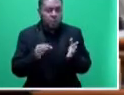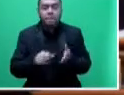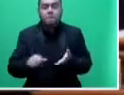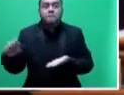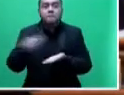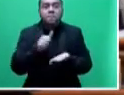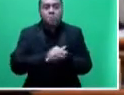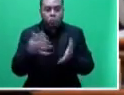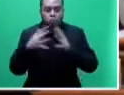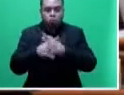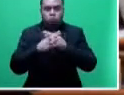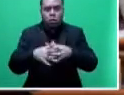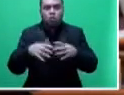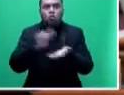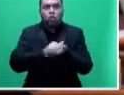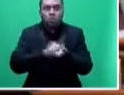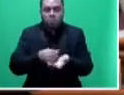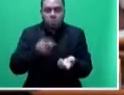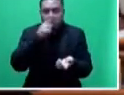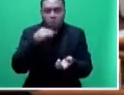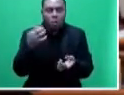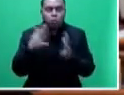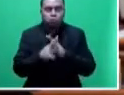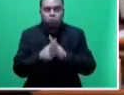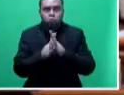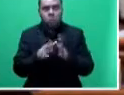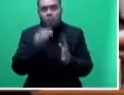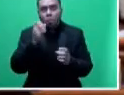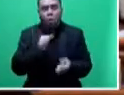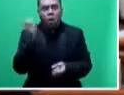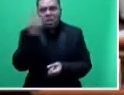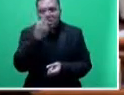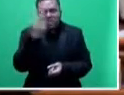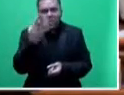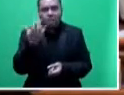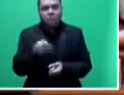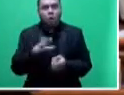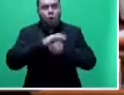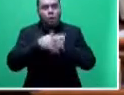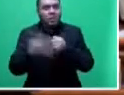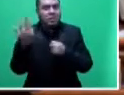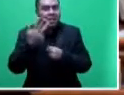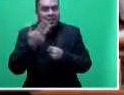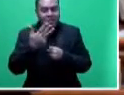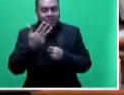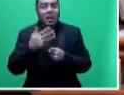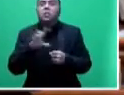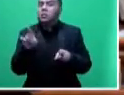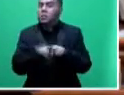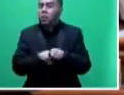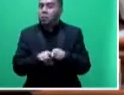buying meant overcrowded stores and put more people at risk of COVID-19. I say this because it needs to be